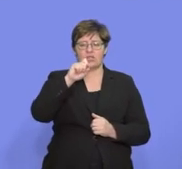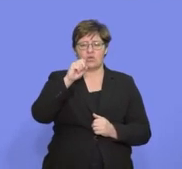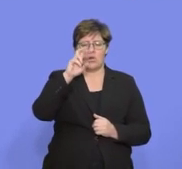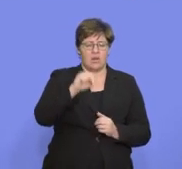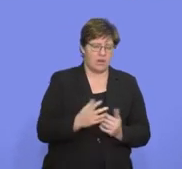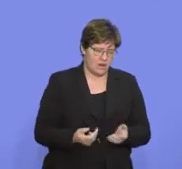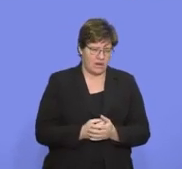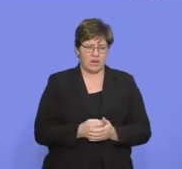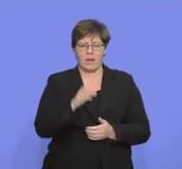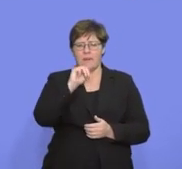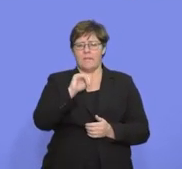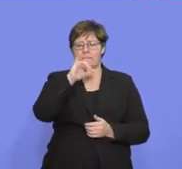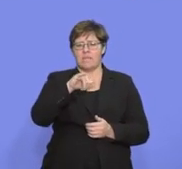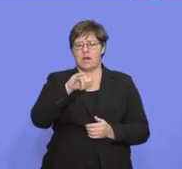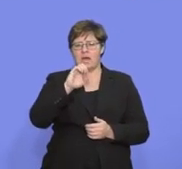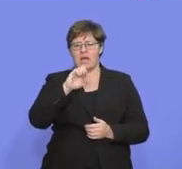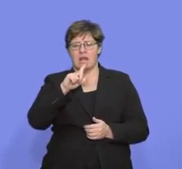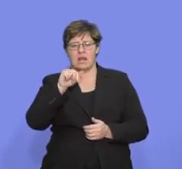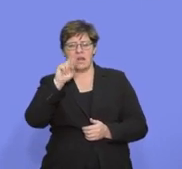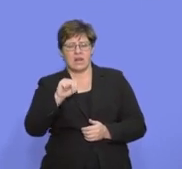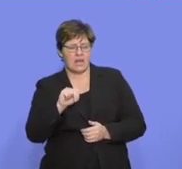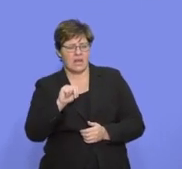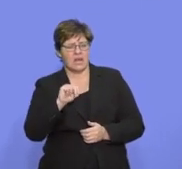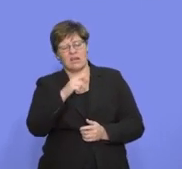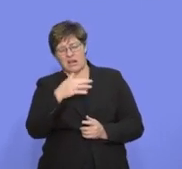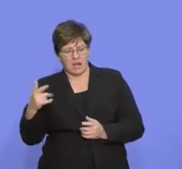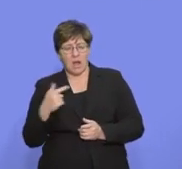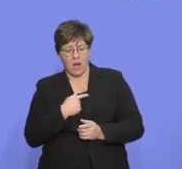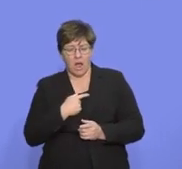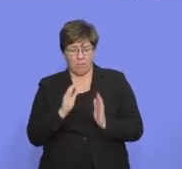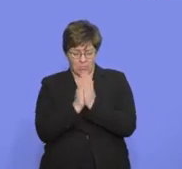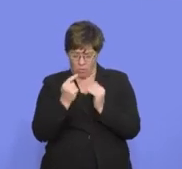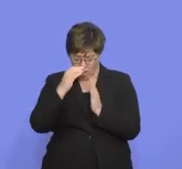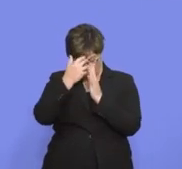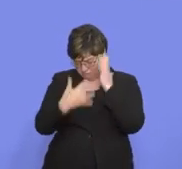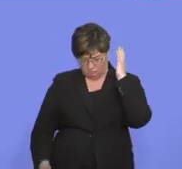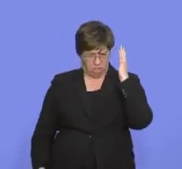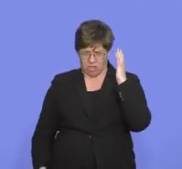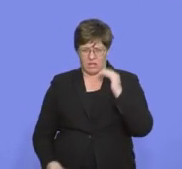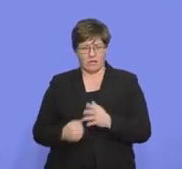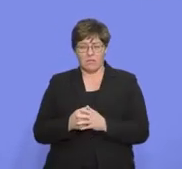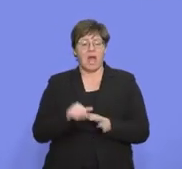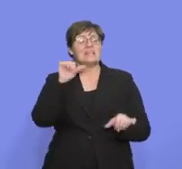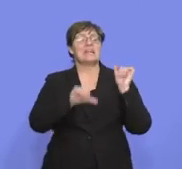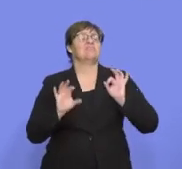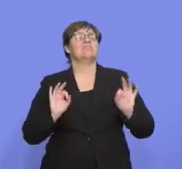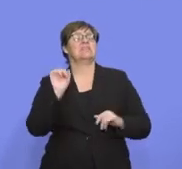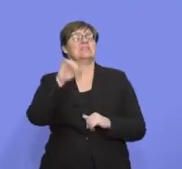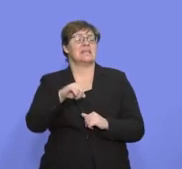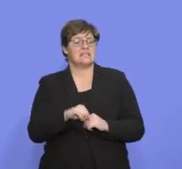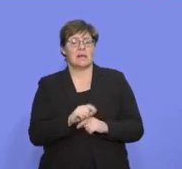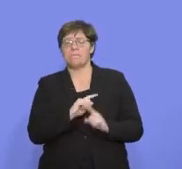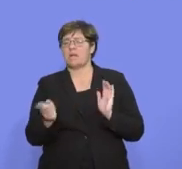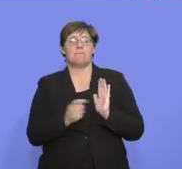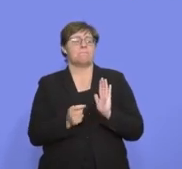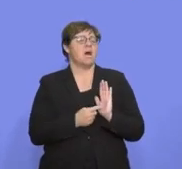know in your textbook there are Schwann cells and node of Ranvier, and they've got a lot of things there. Yes, they are scientifically correct, but